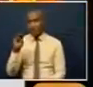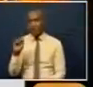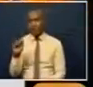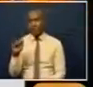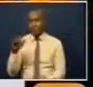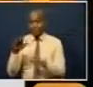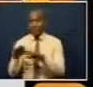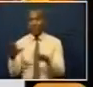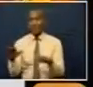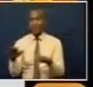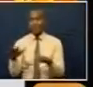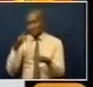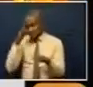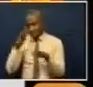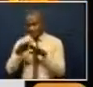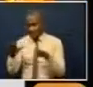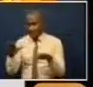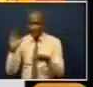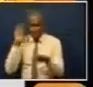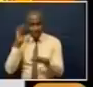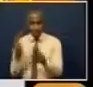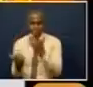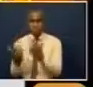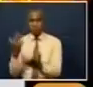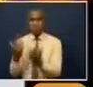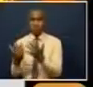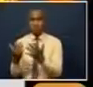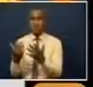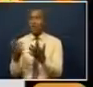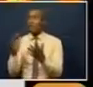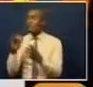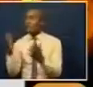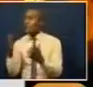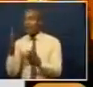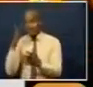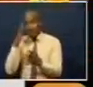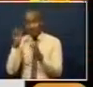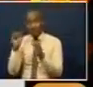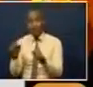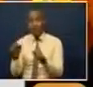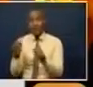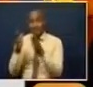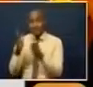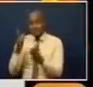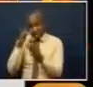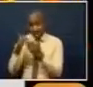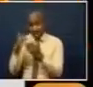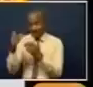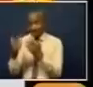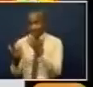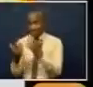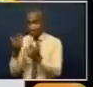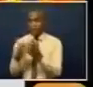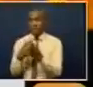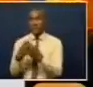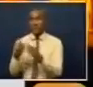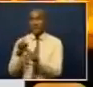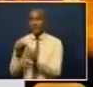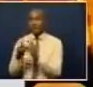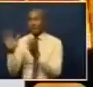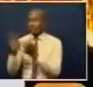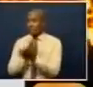Mm-hmm. Because of a land dispute, you hear there's a fire, and you can even trace where it's coming from. Yeah. And somebody thinks that once the fire is quelled and the structures are down, they come